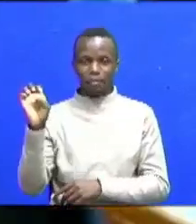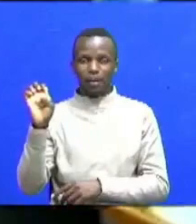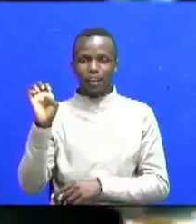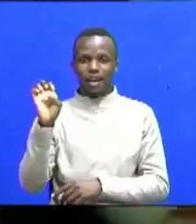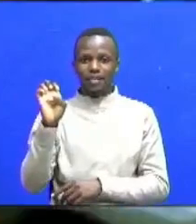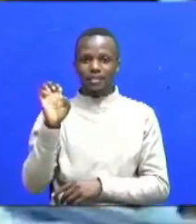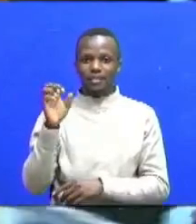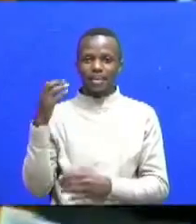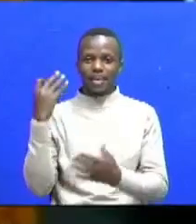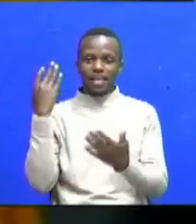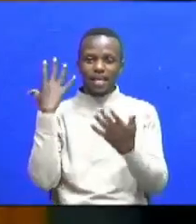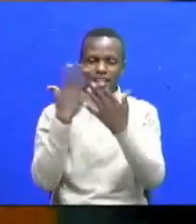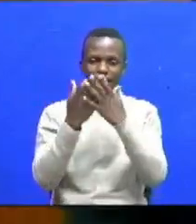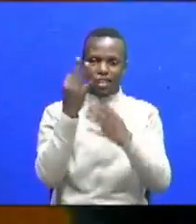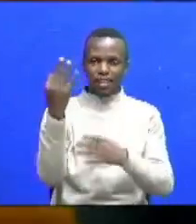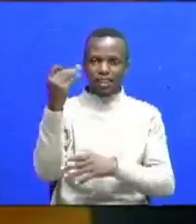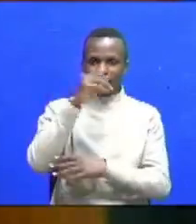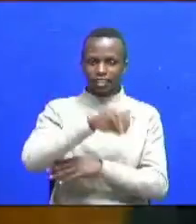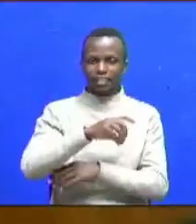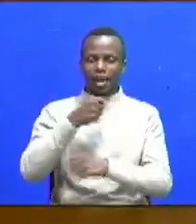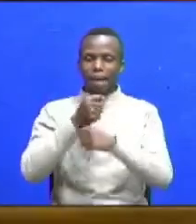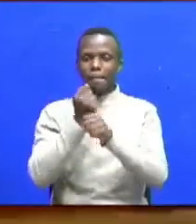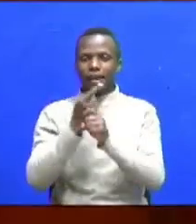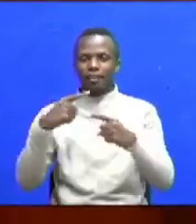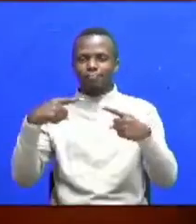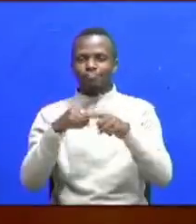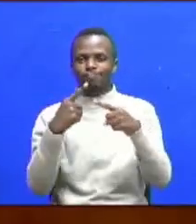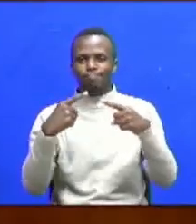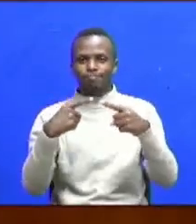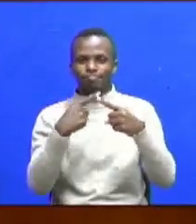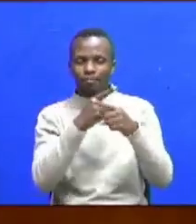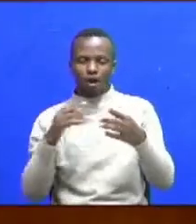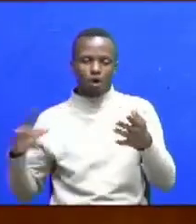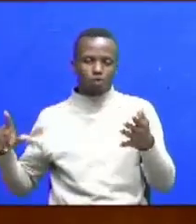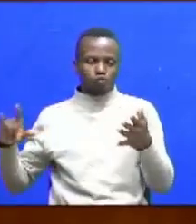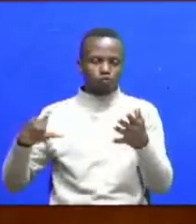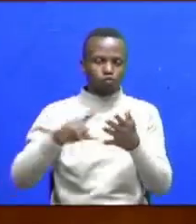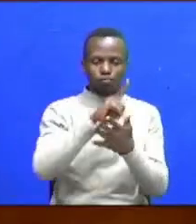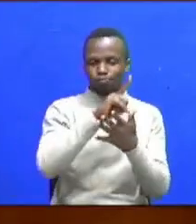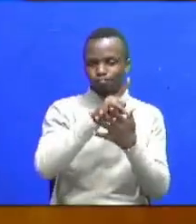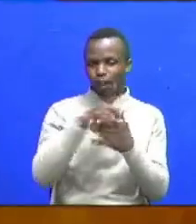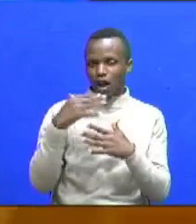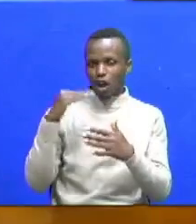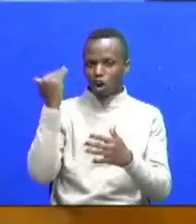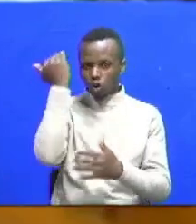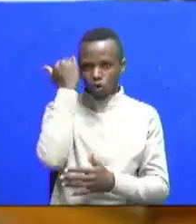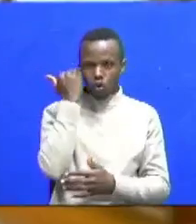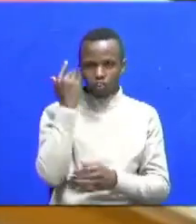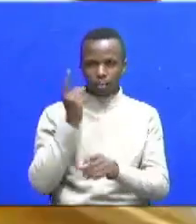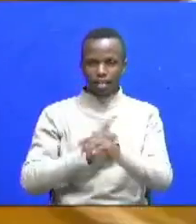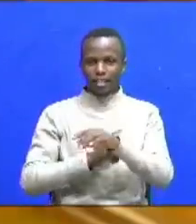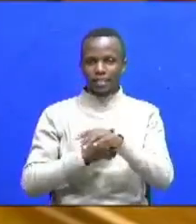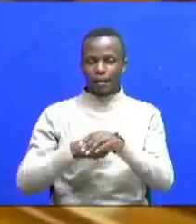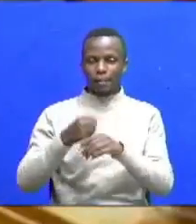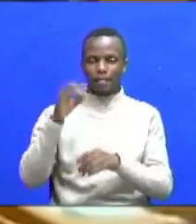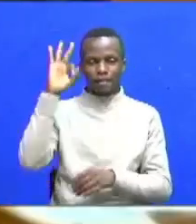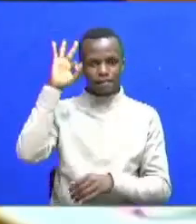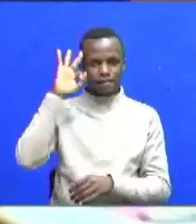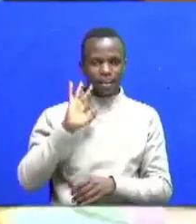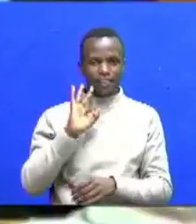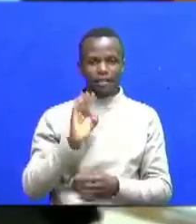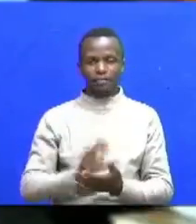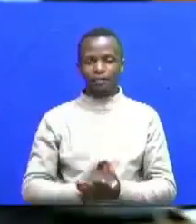ago for conspiracy to cause chaos and was arraigned in court on Friday. The accused person, Your Honor,